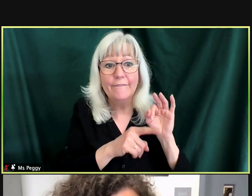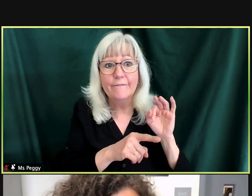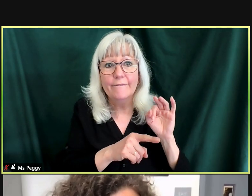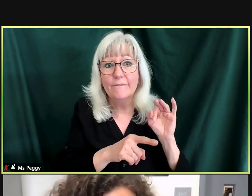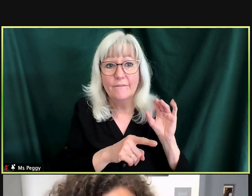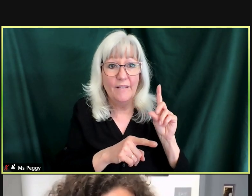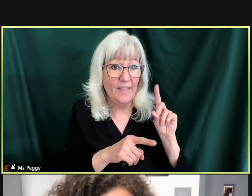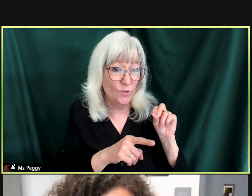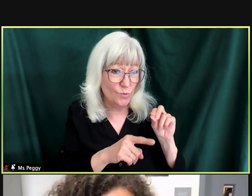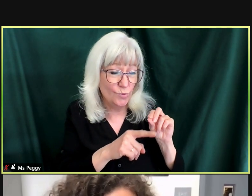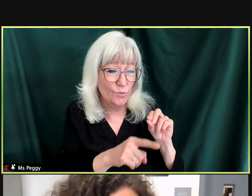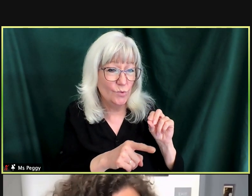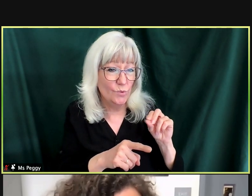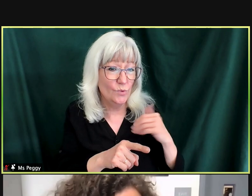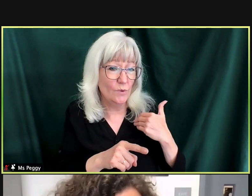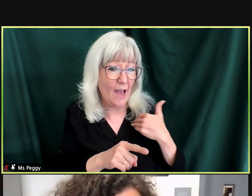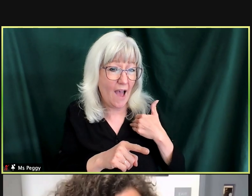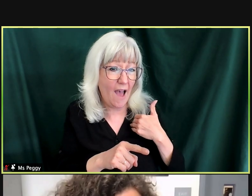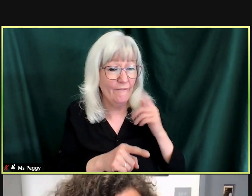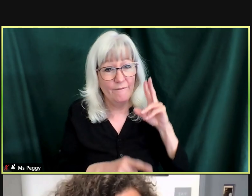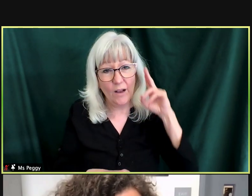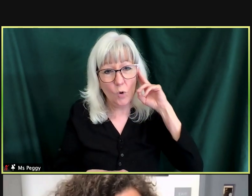internet because they don't want it to get stolen.